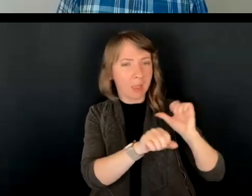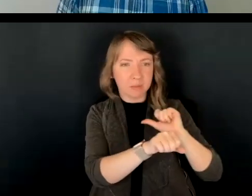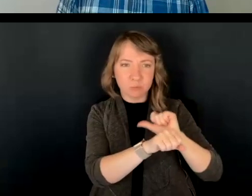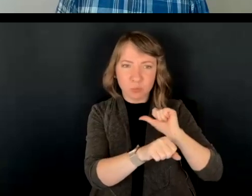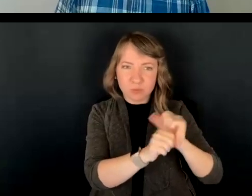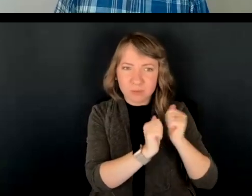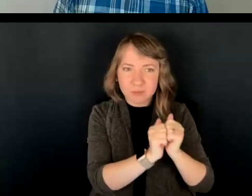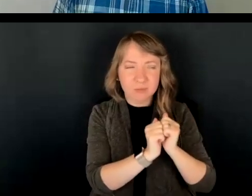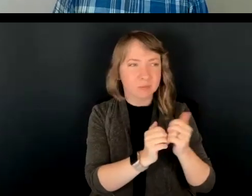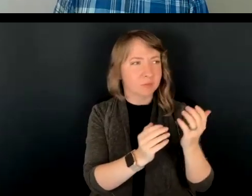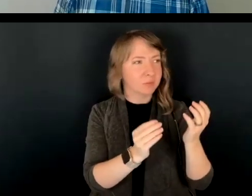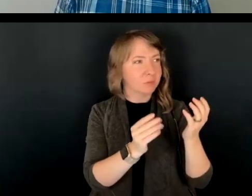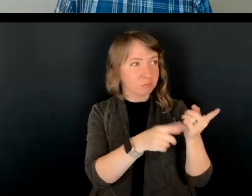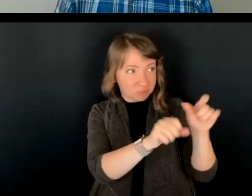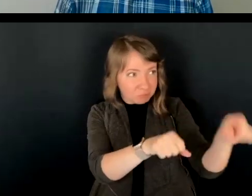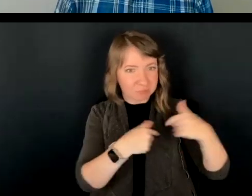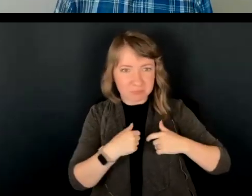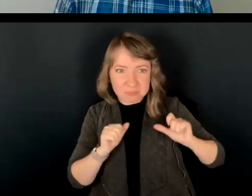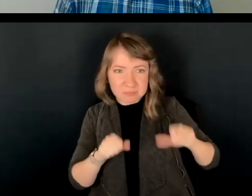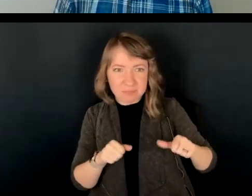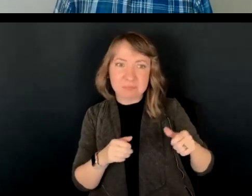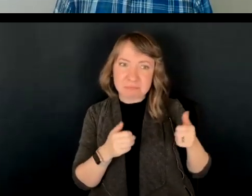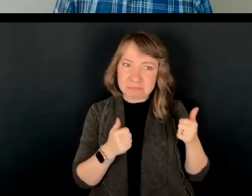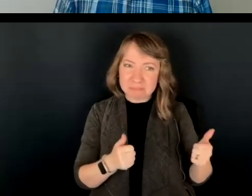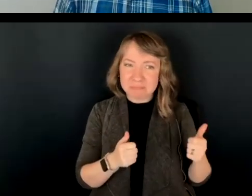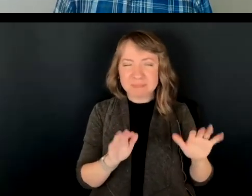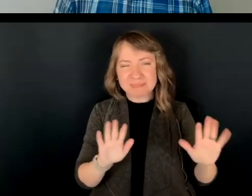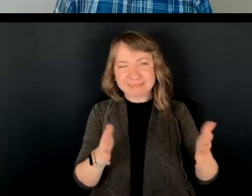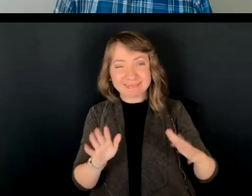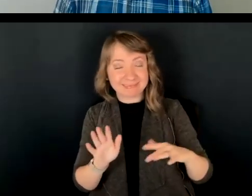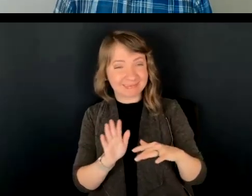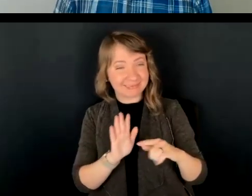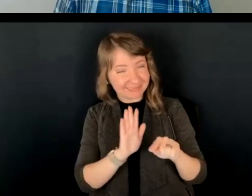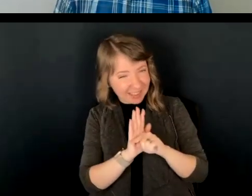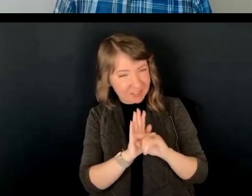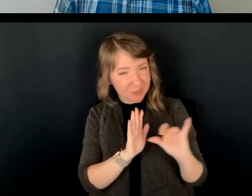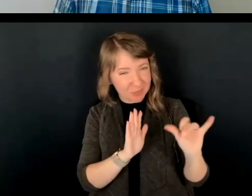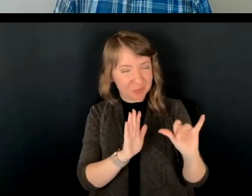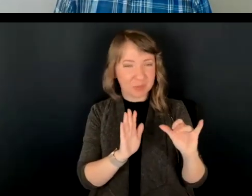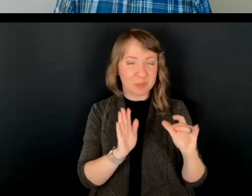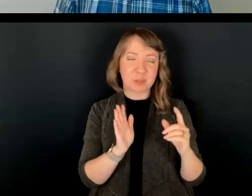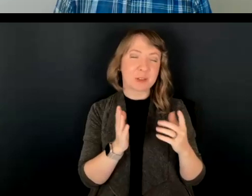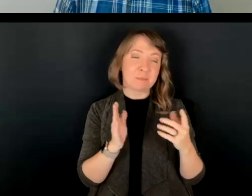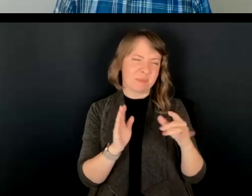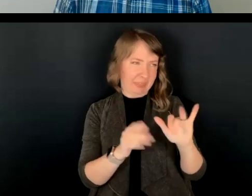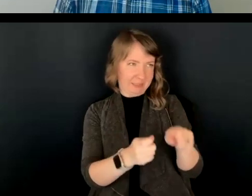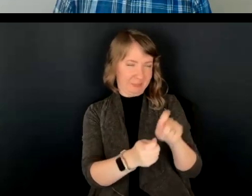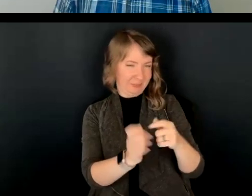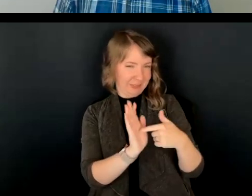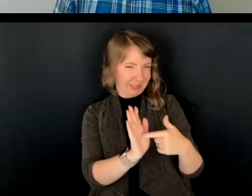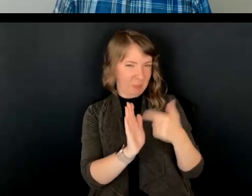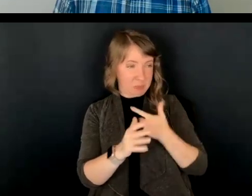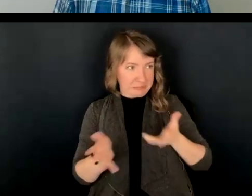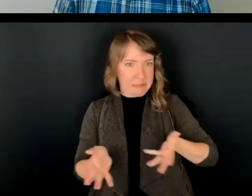capacity. But it's also burned us a little bit in the sense that, as in that particular example, as we work to pushing